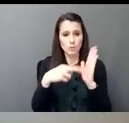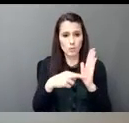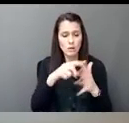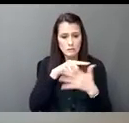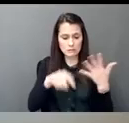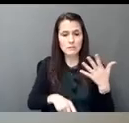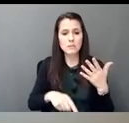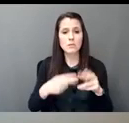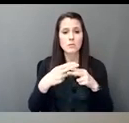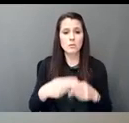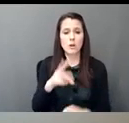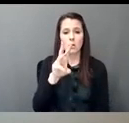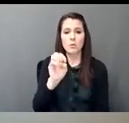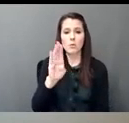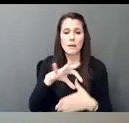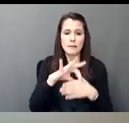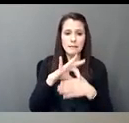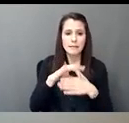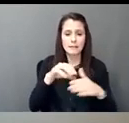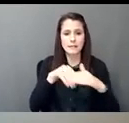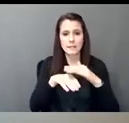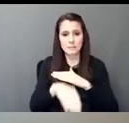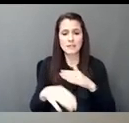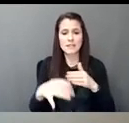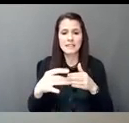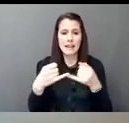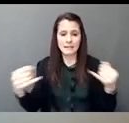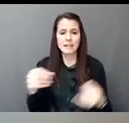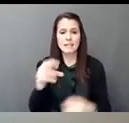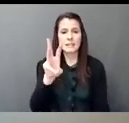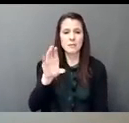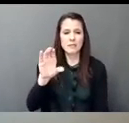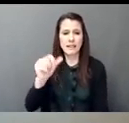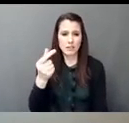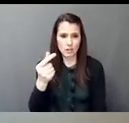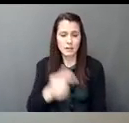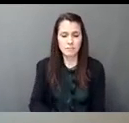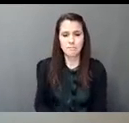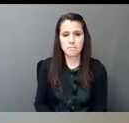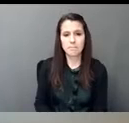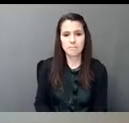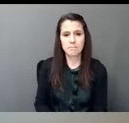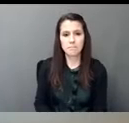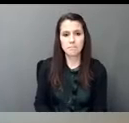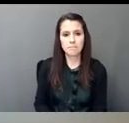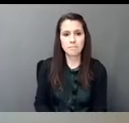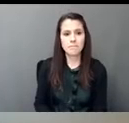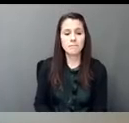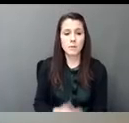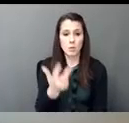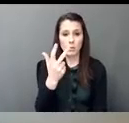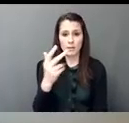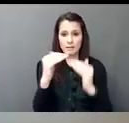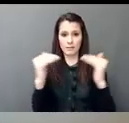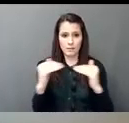Web Content Accessibility Guidelines, WCAG, or sometimes pronounced WCAG. There are three levels of